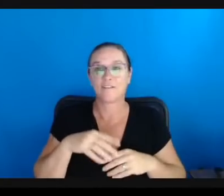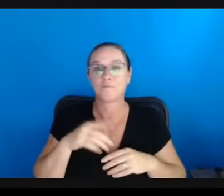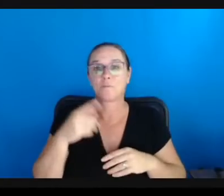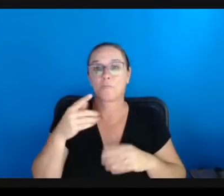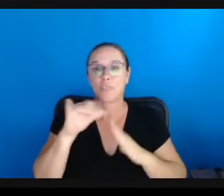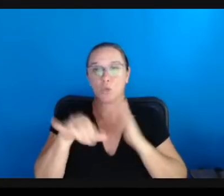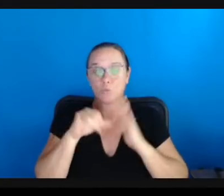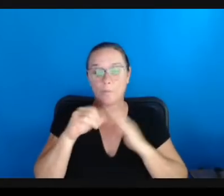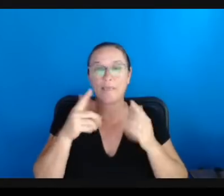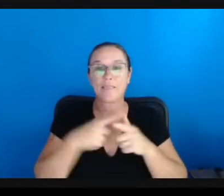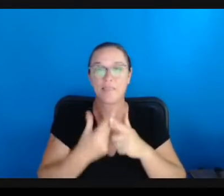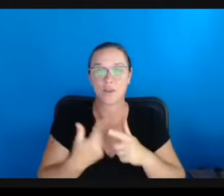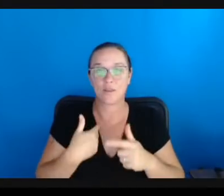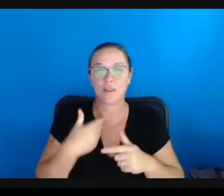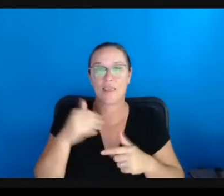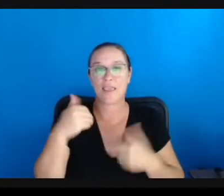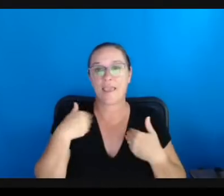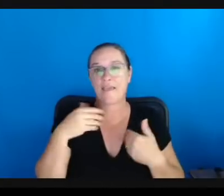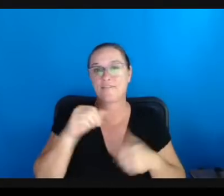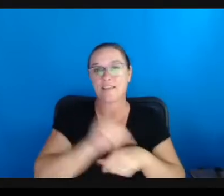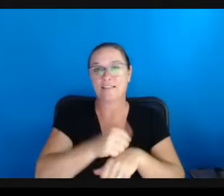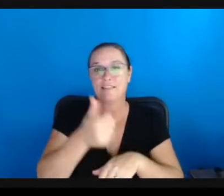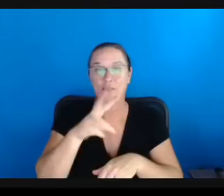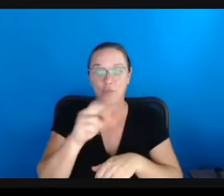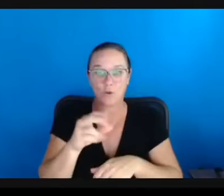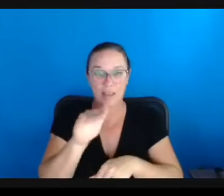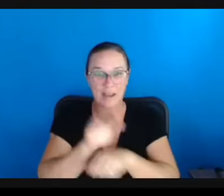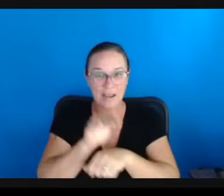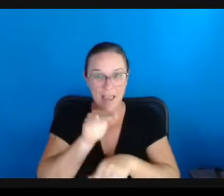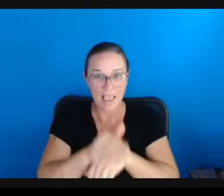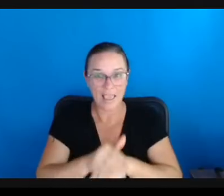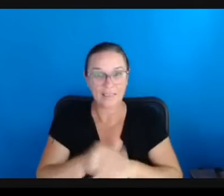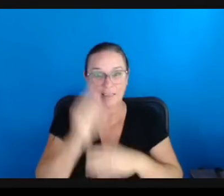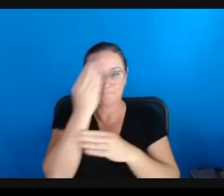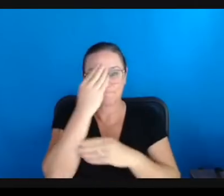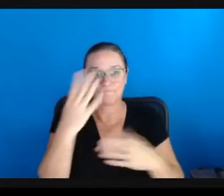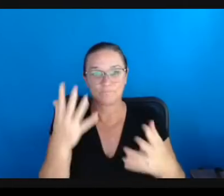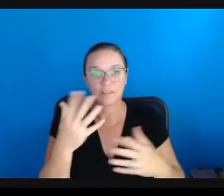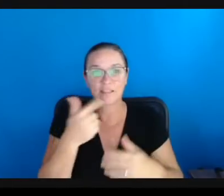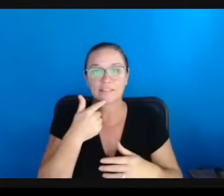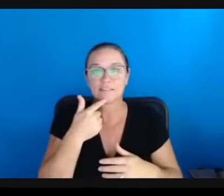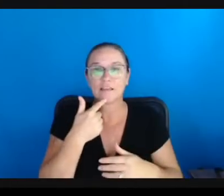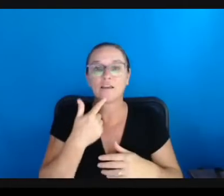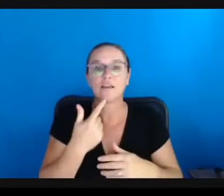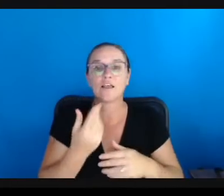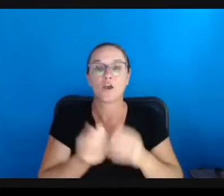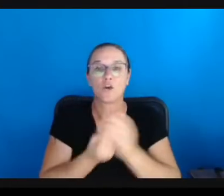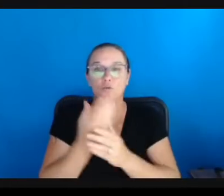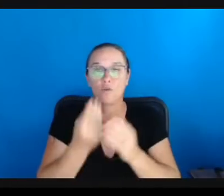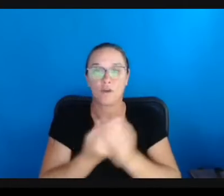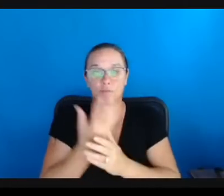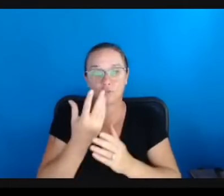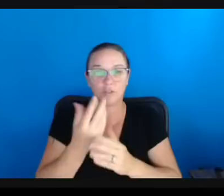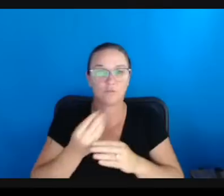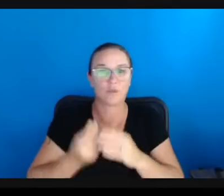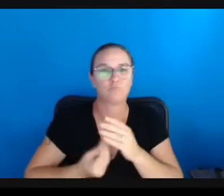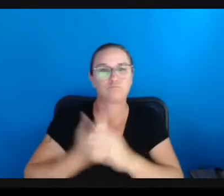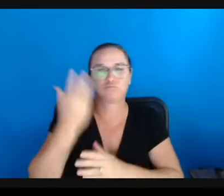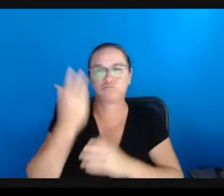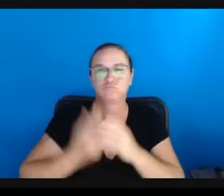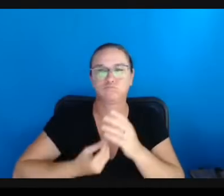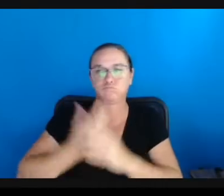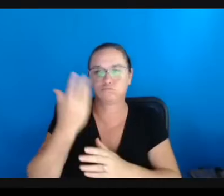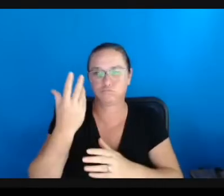report noting that the eruption had the onset of high fountaining for episode